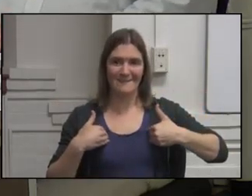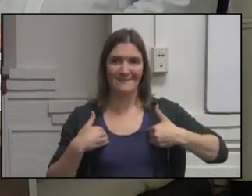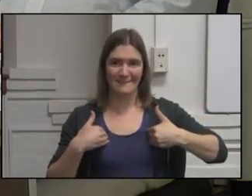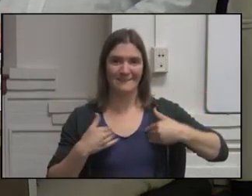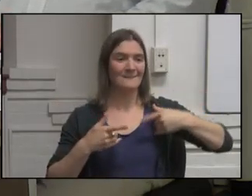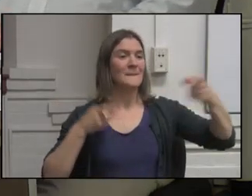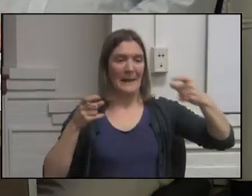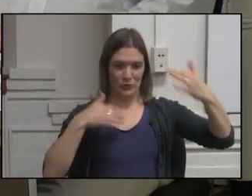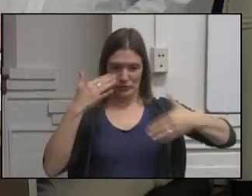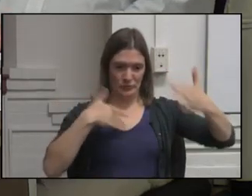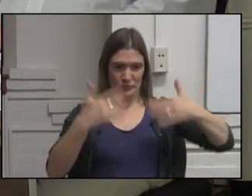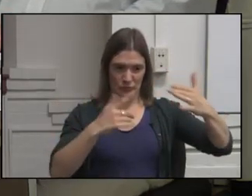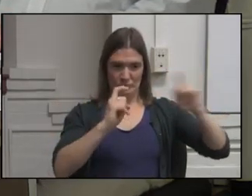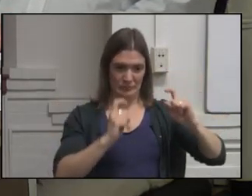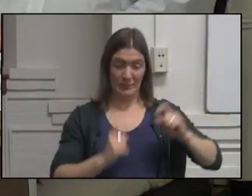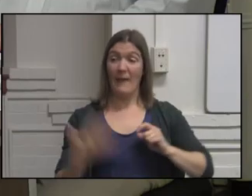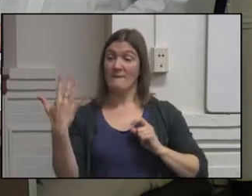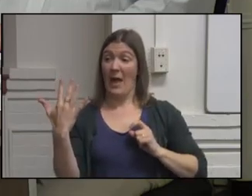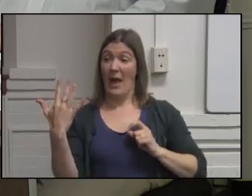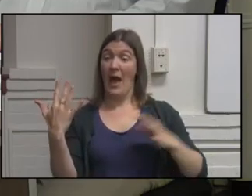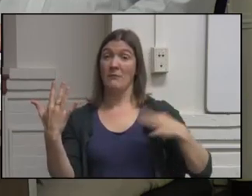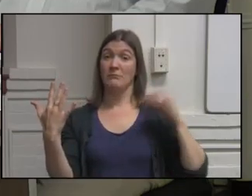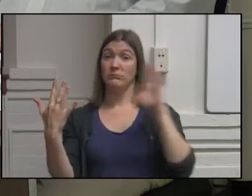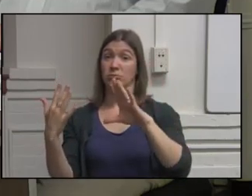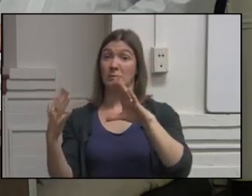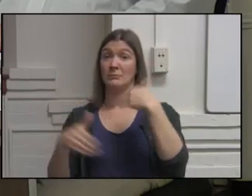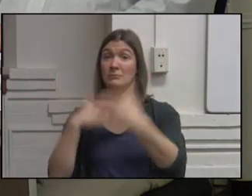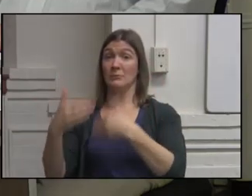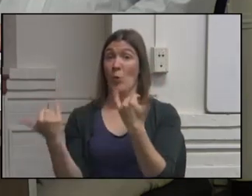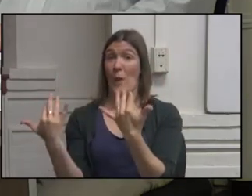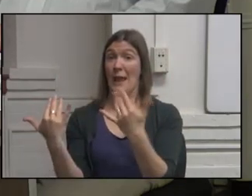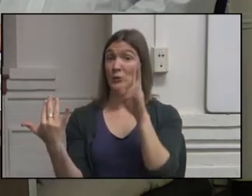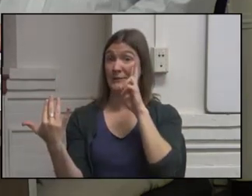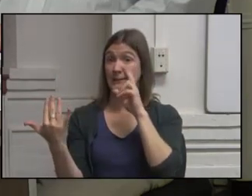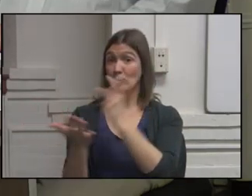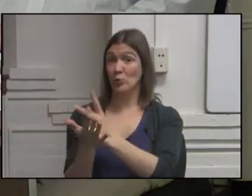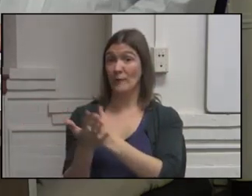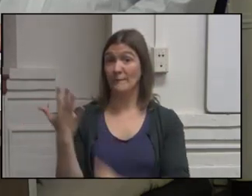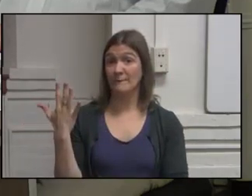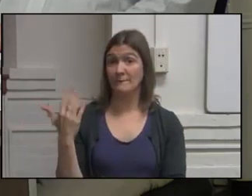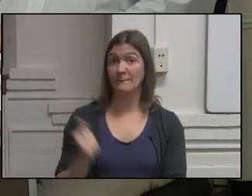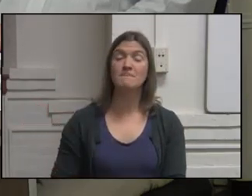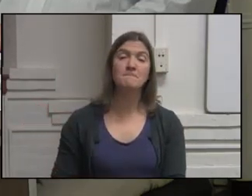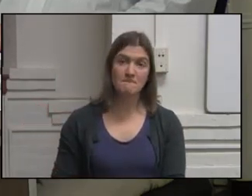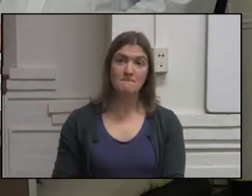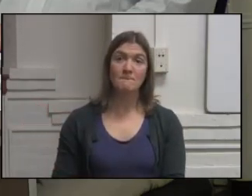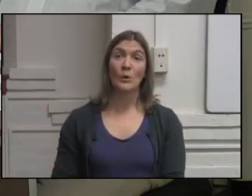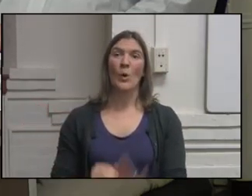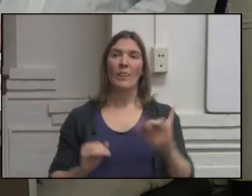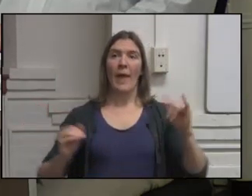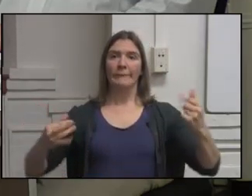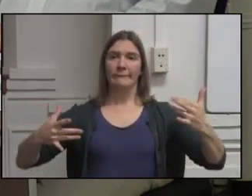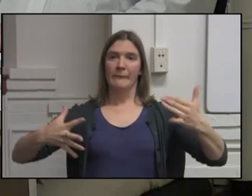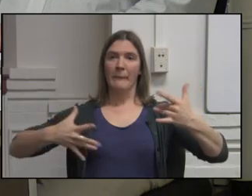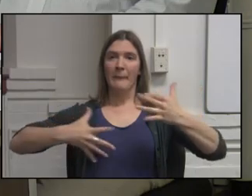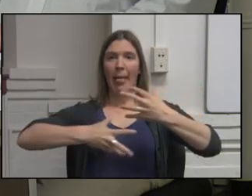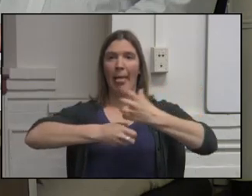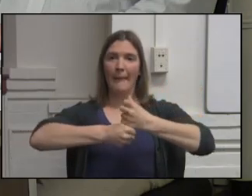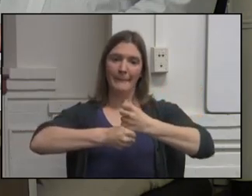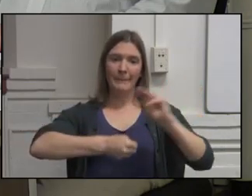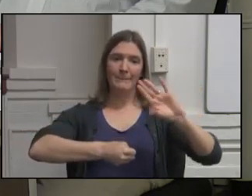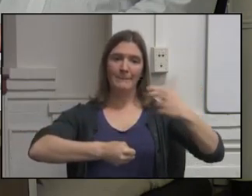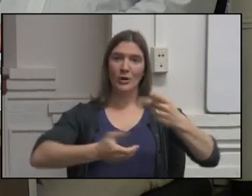being managed and 5 grants that are currently in the application process. So that's my report for the month